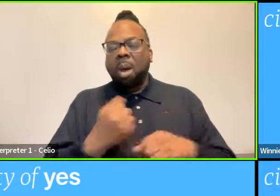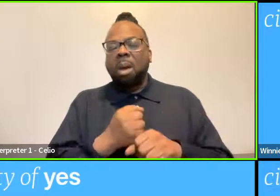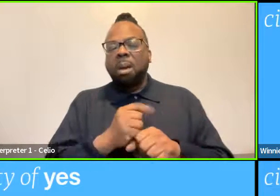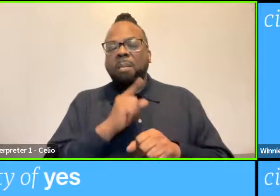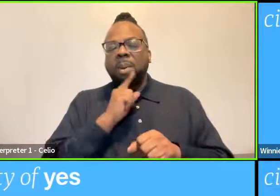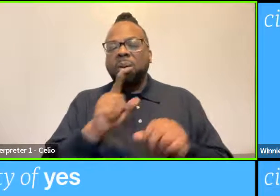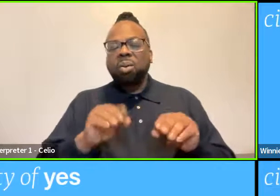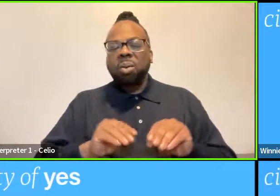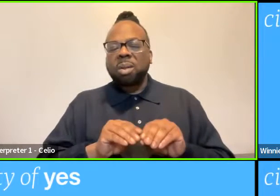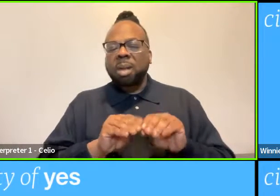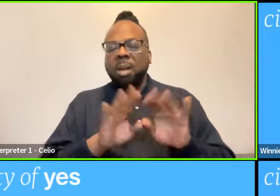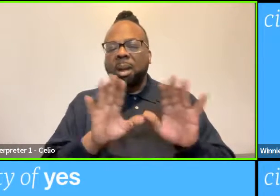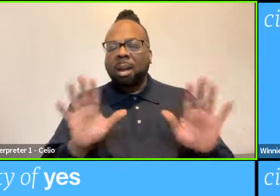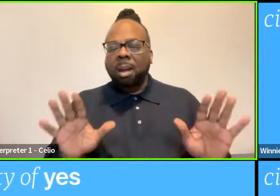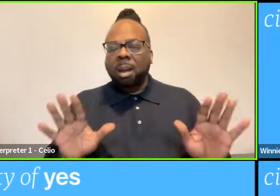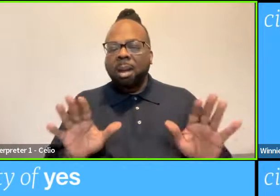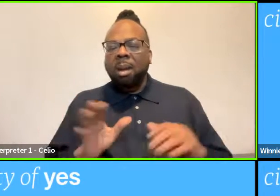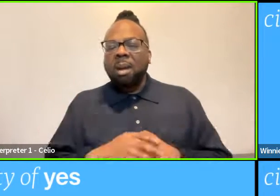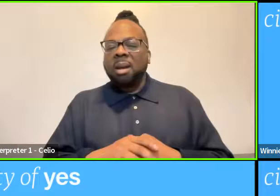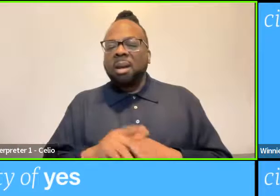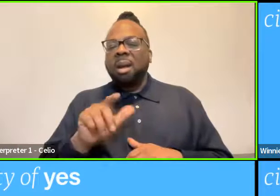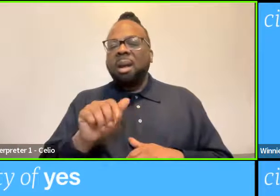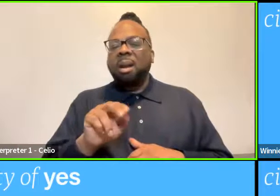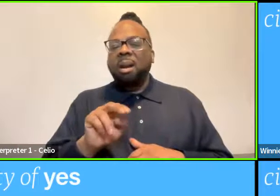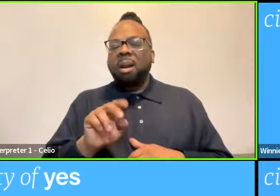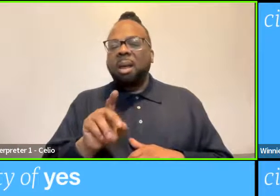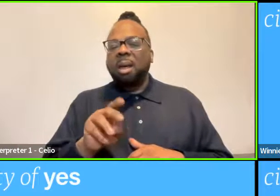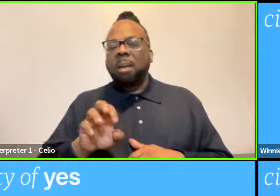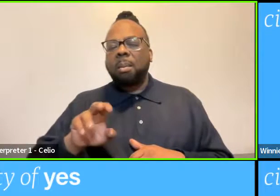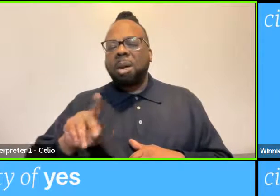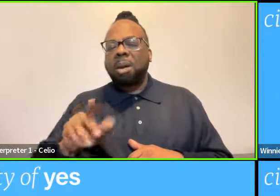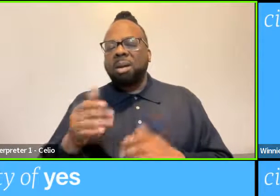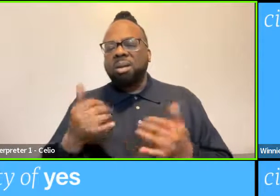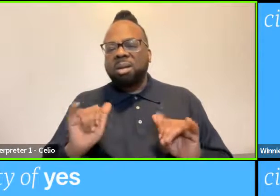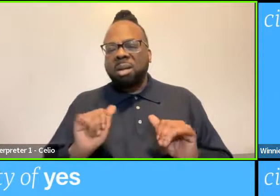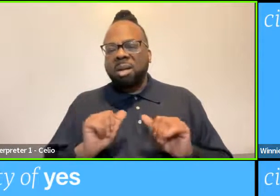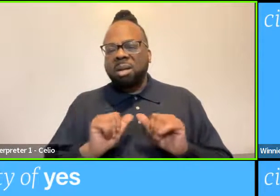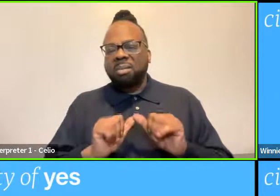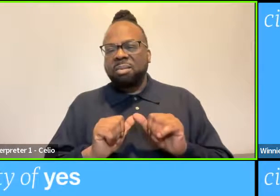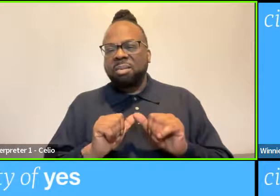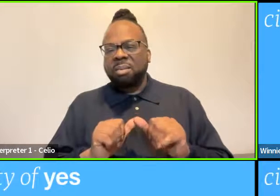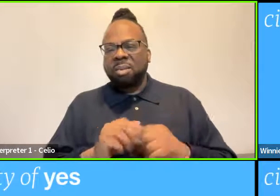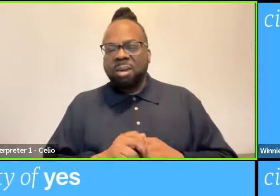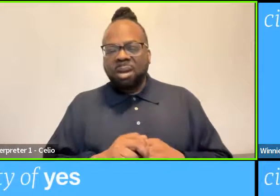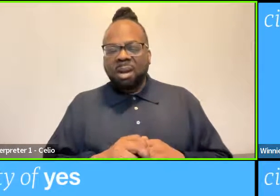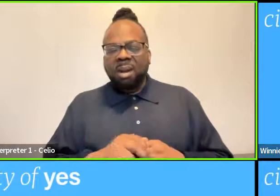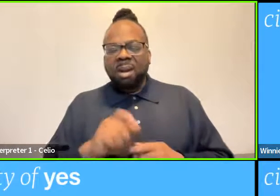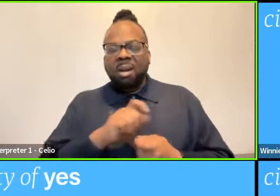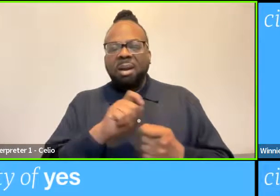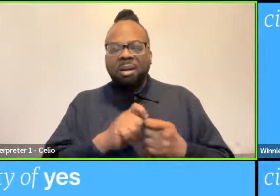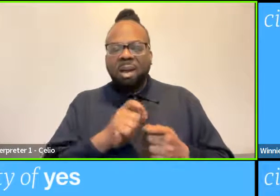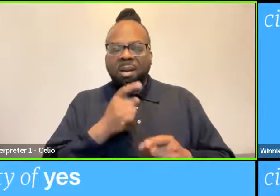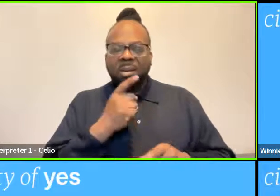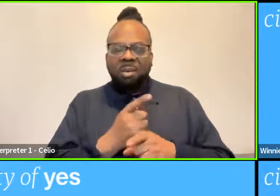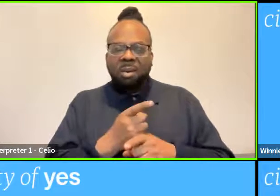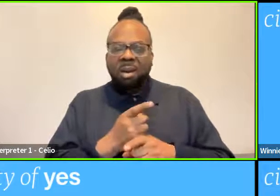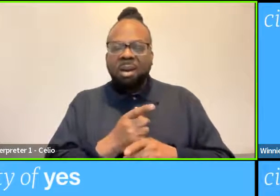continue to repeat that like Landmark still has its review. That's exactly right.